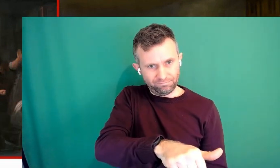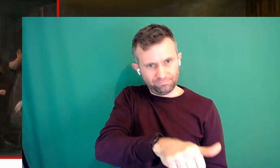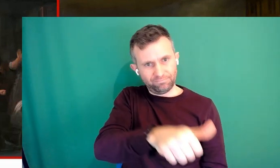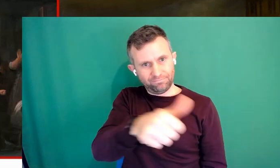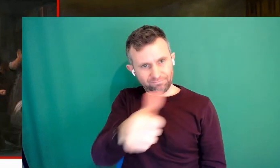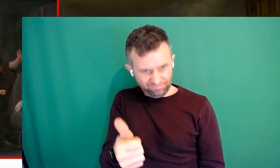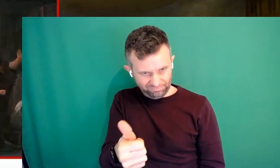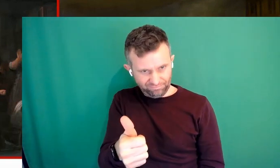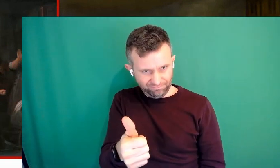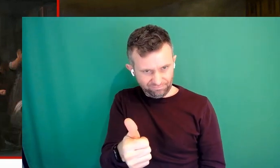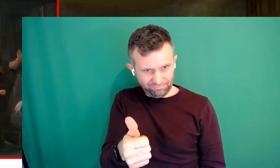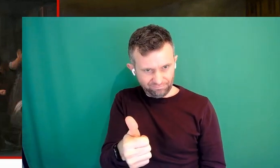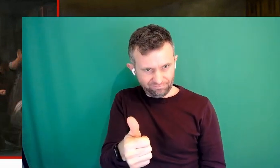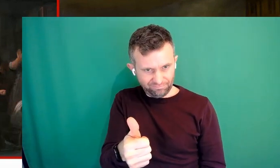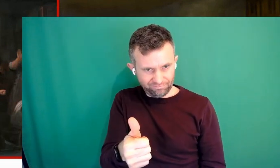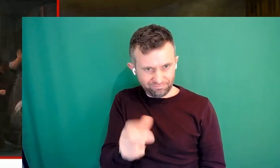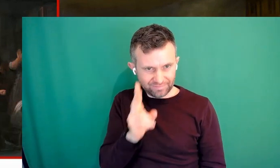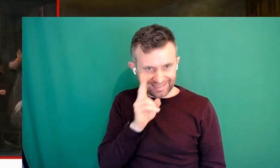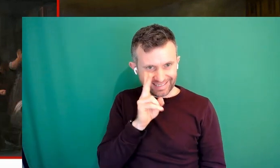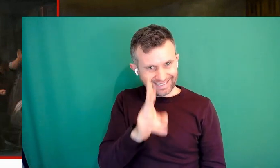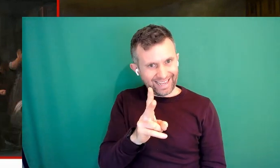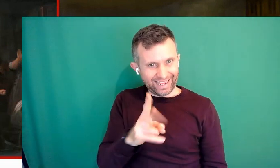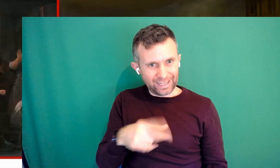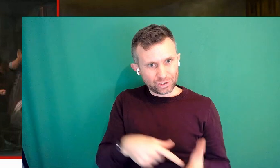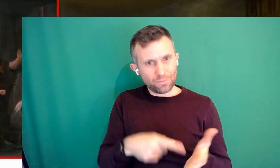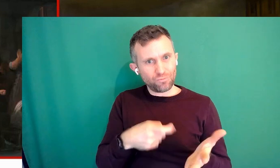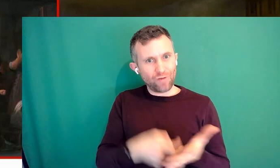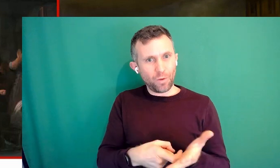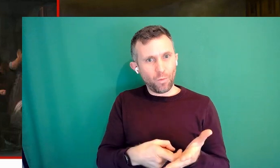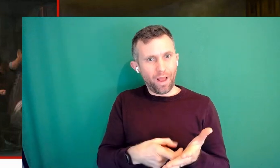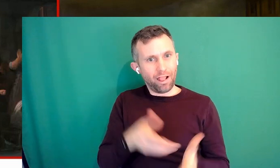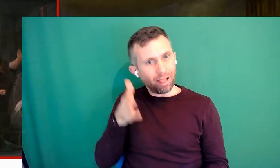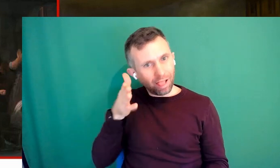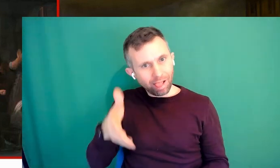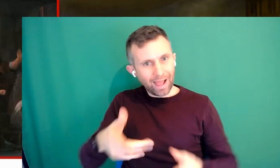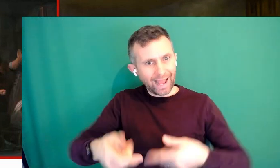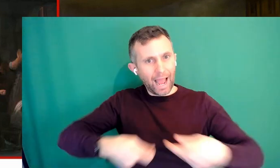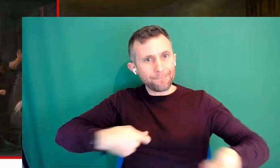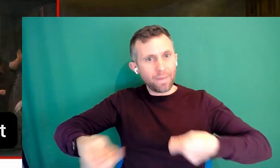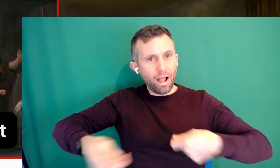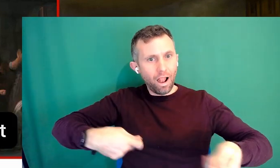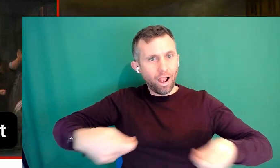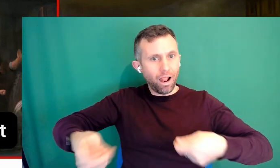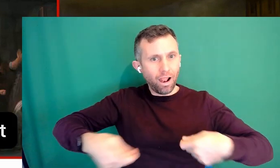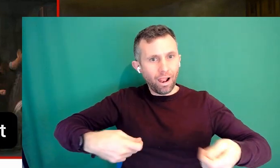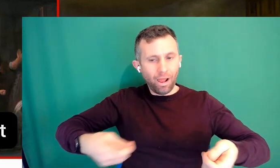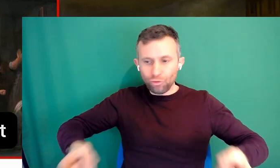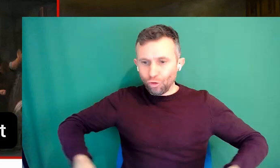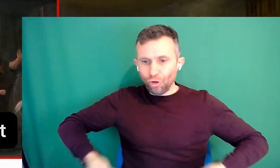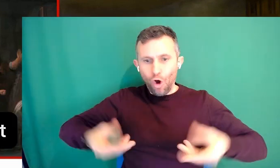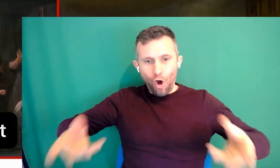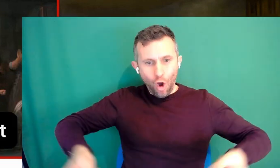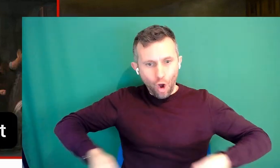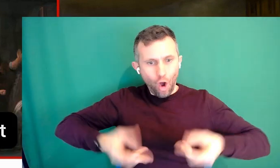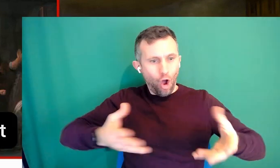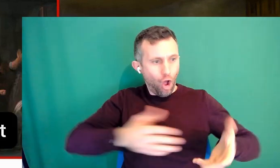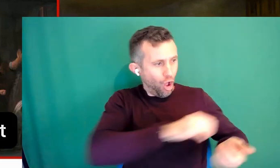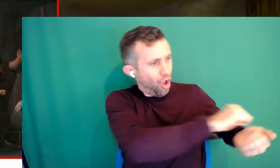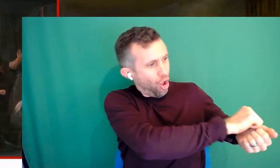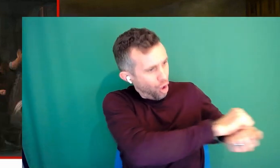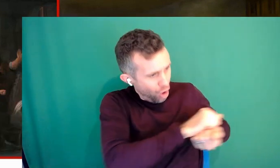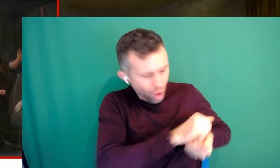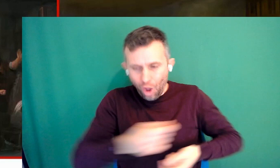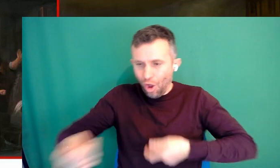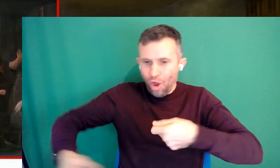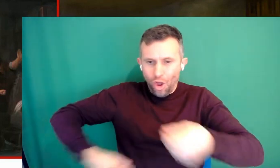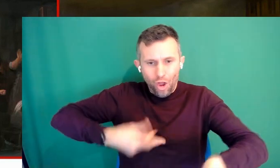From his time at the Rose Tavern, he contracted syphilis, and combined with the stress of his predicament,